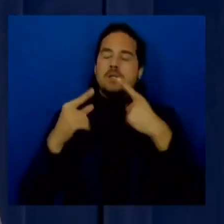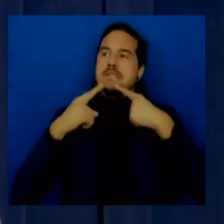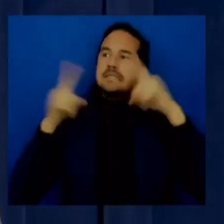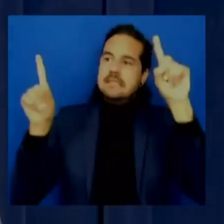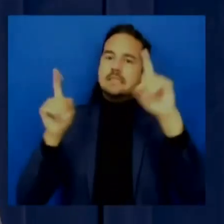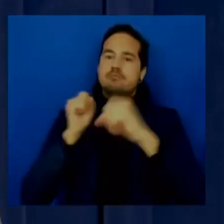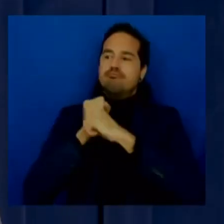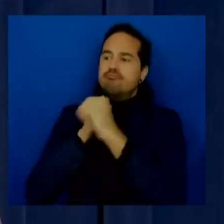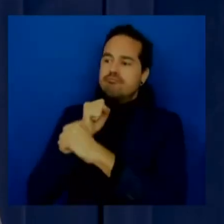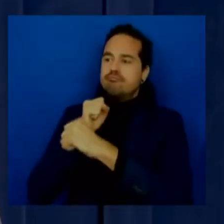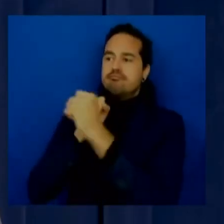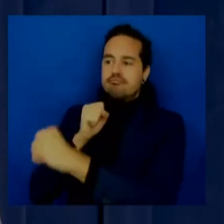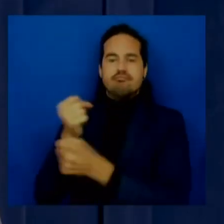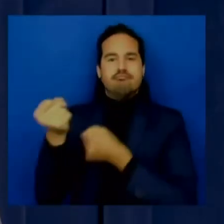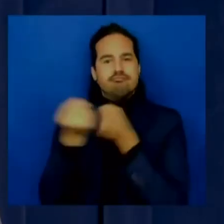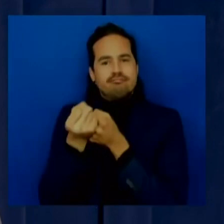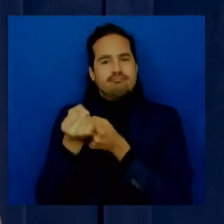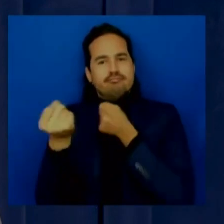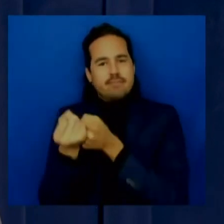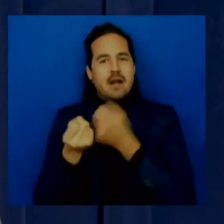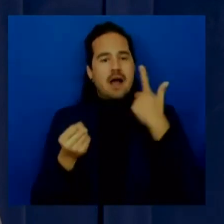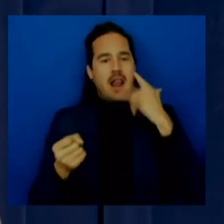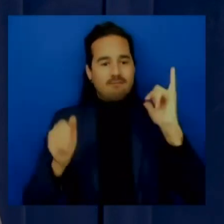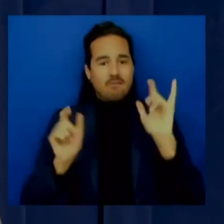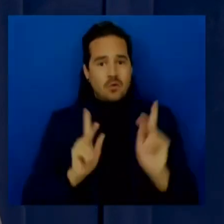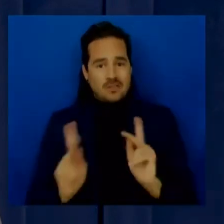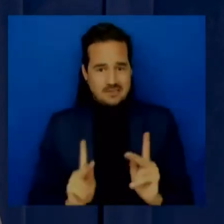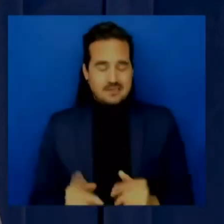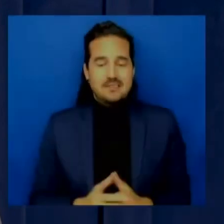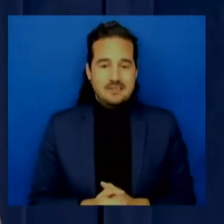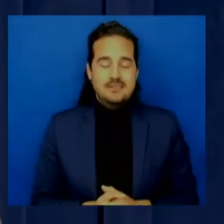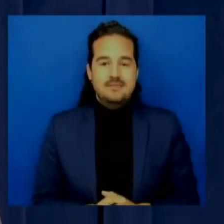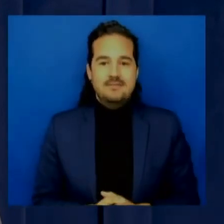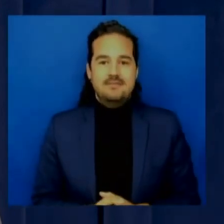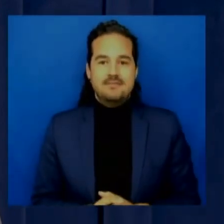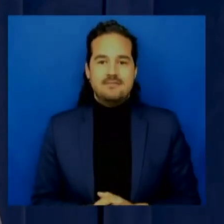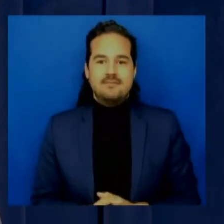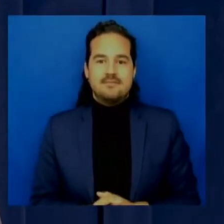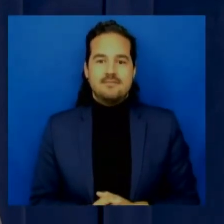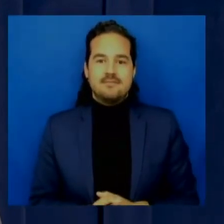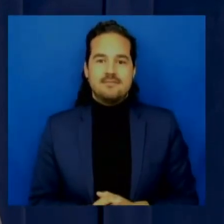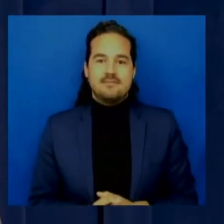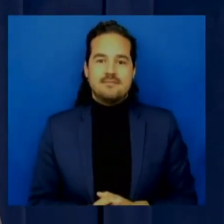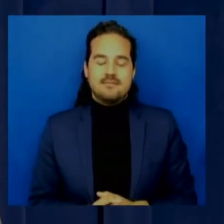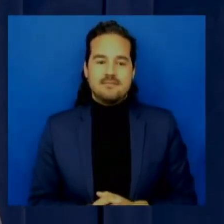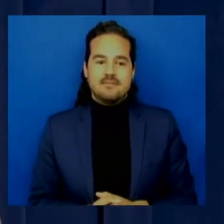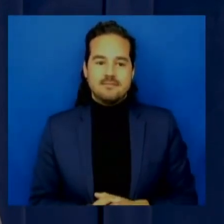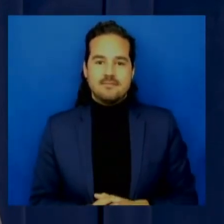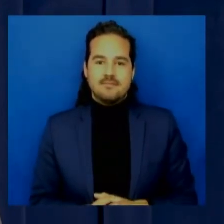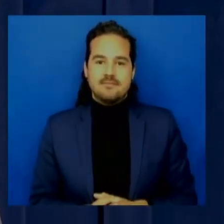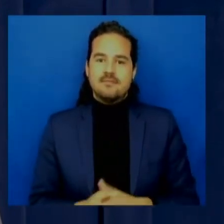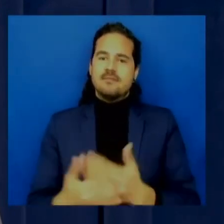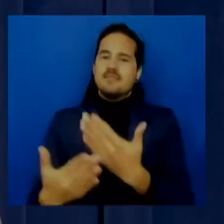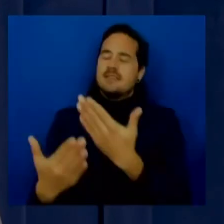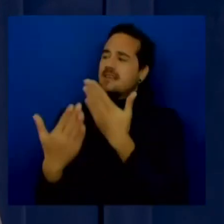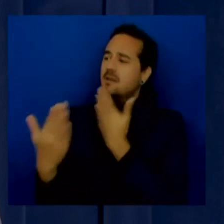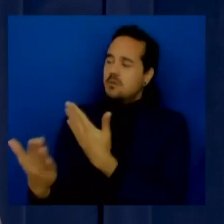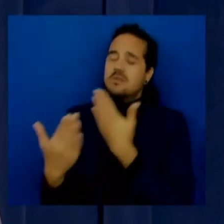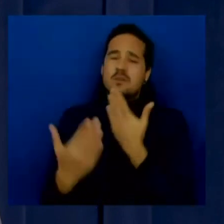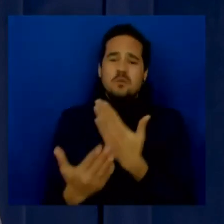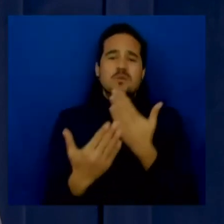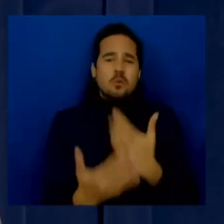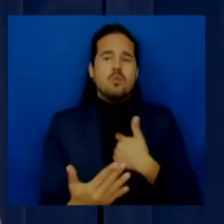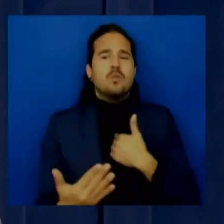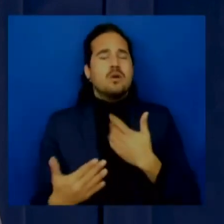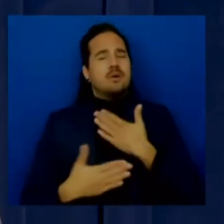appreciate that. And again, thank you for your extraordinary energy and leadership placed in this and getting this done.